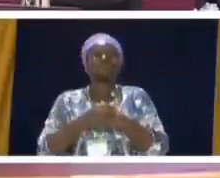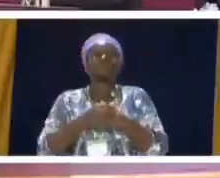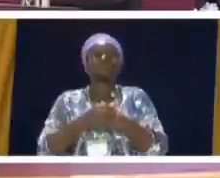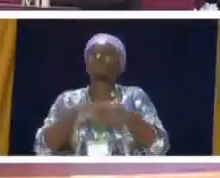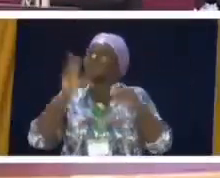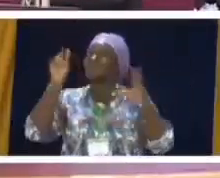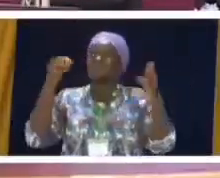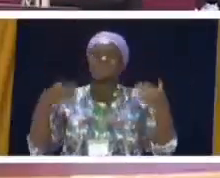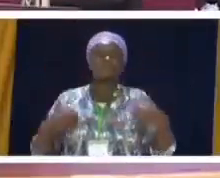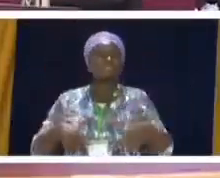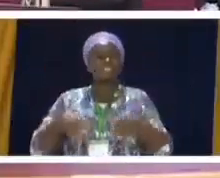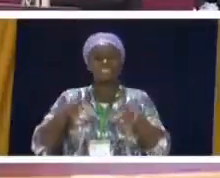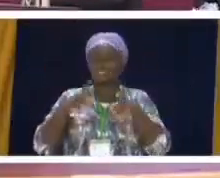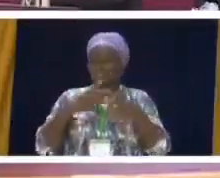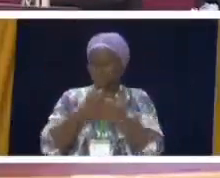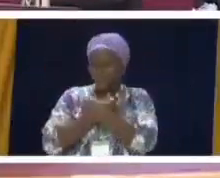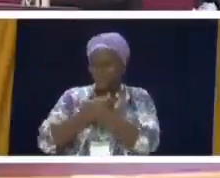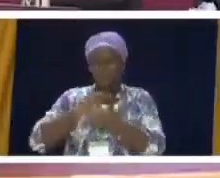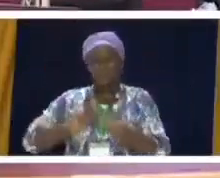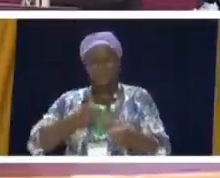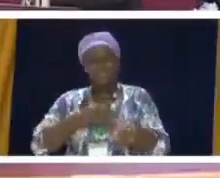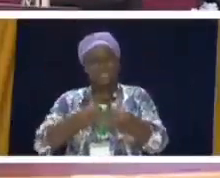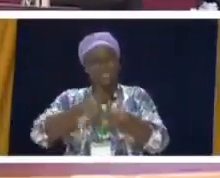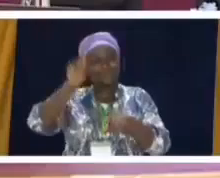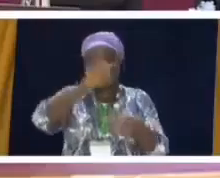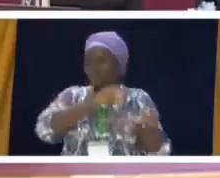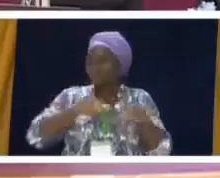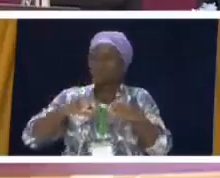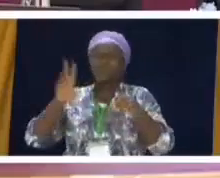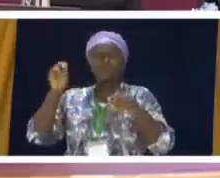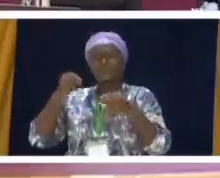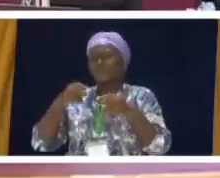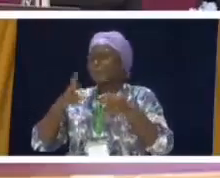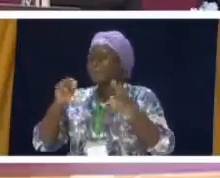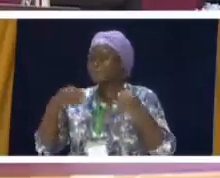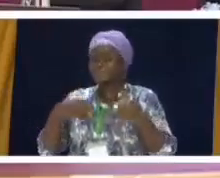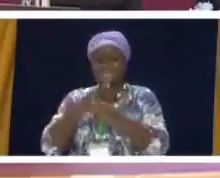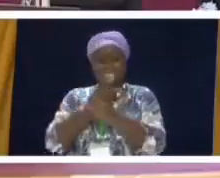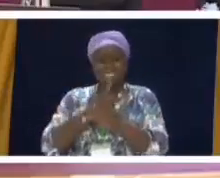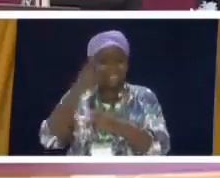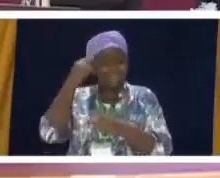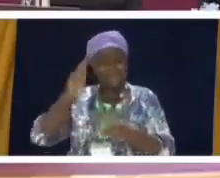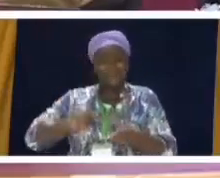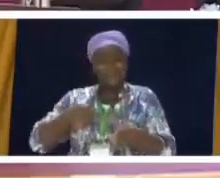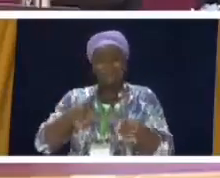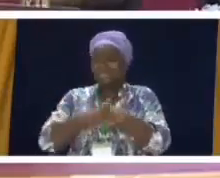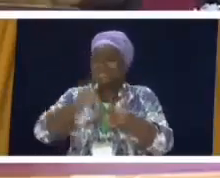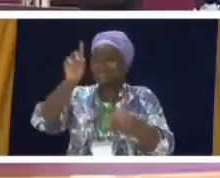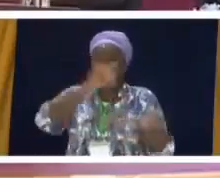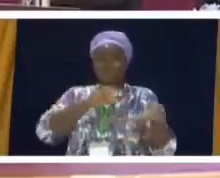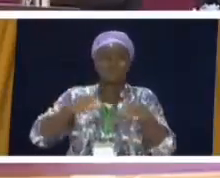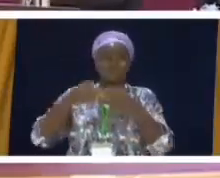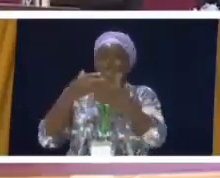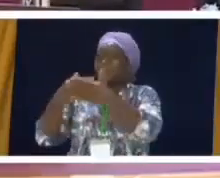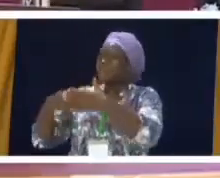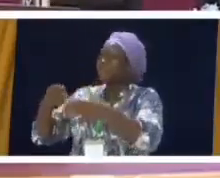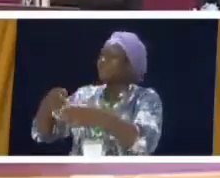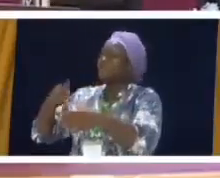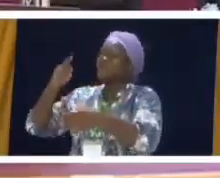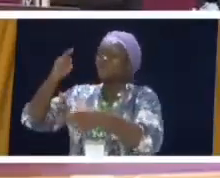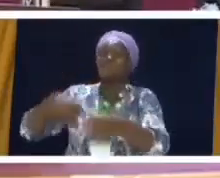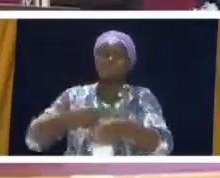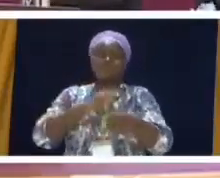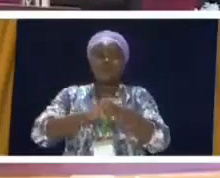Nobody loves us like you do. Nobody cares for us like you do. Before we call, you